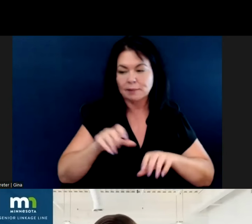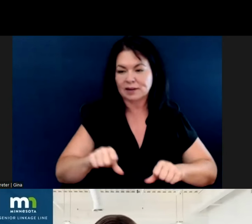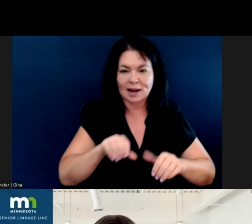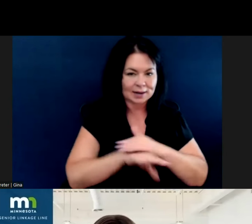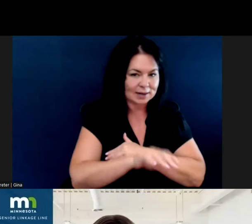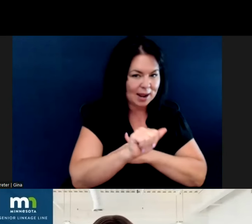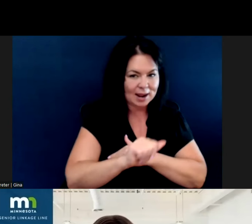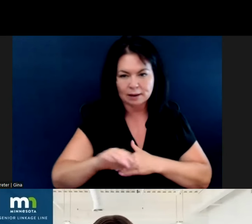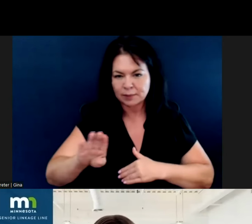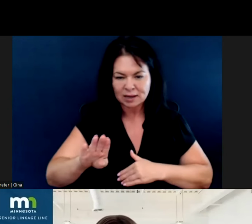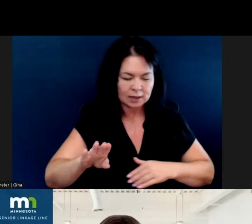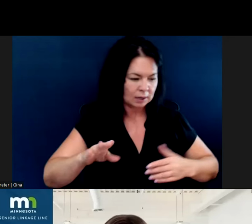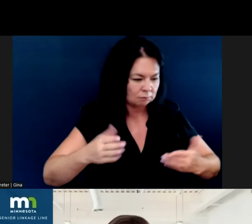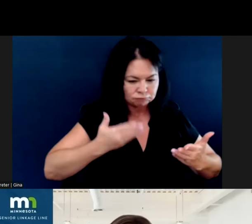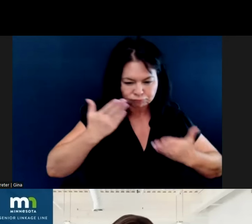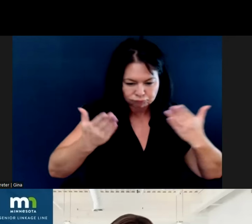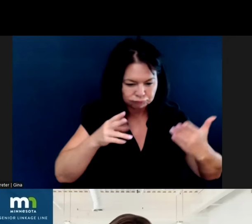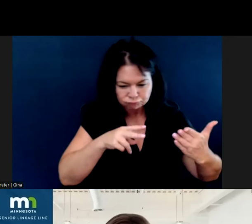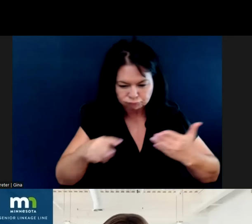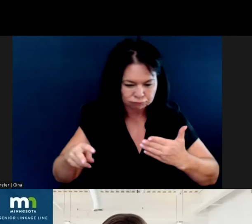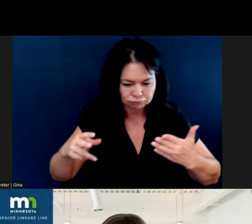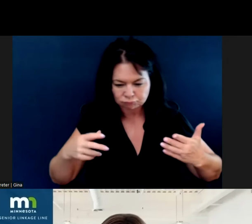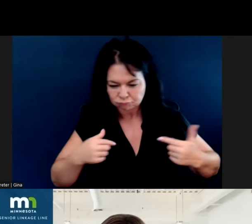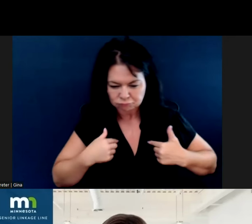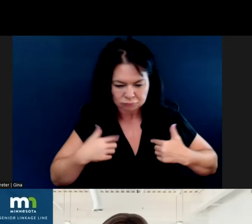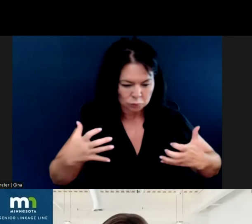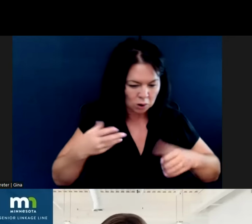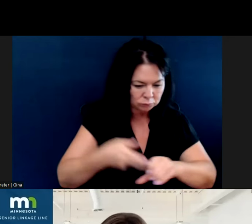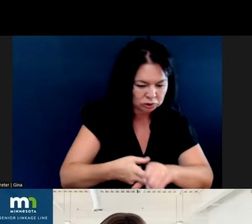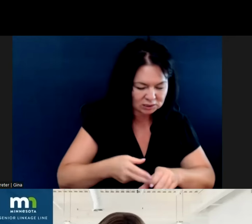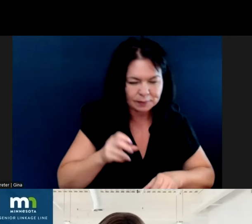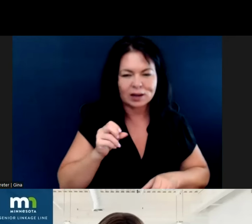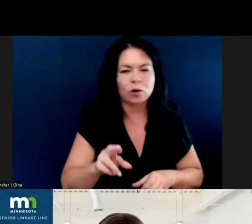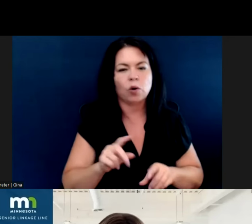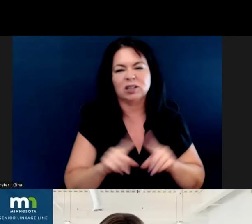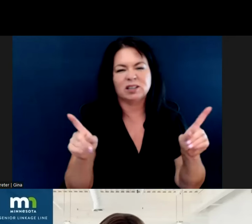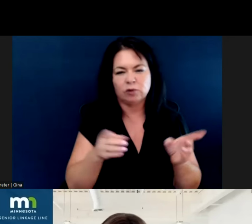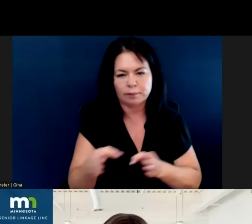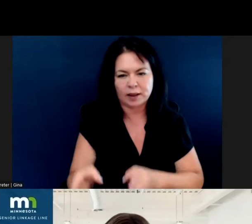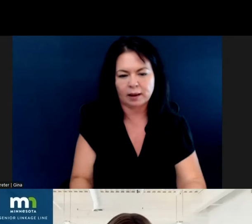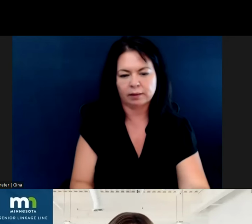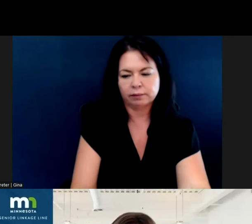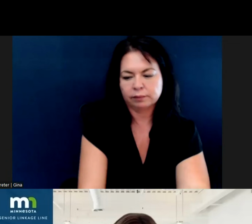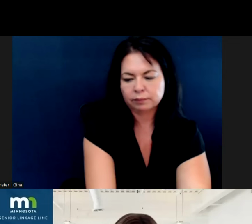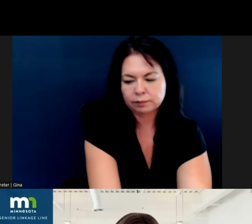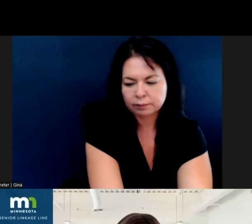decide whether or not you're going to purchase a Medigap or a Medicare Advantage plan.